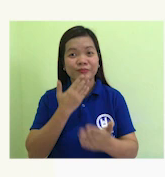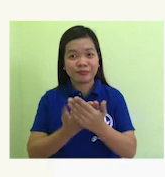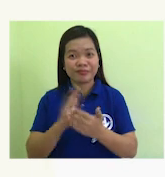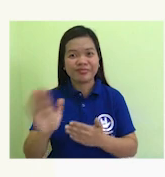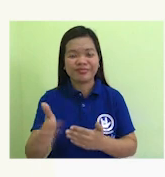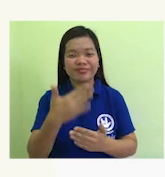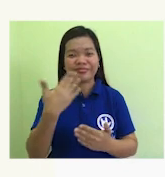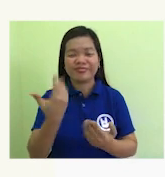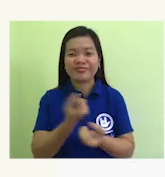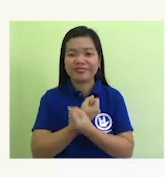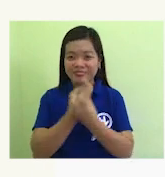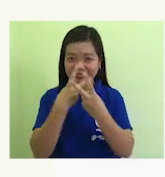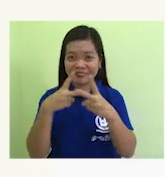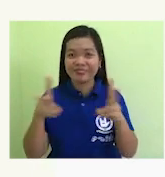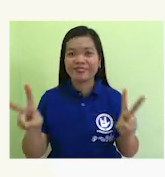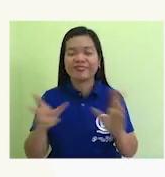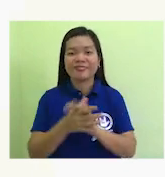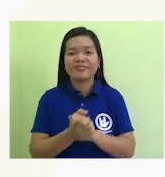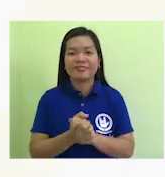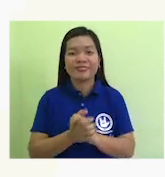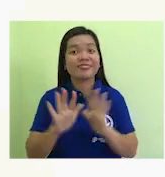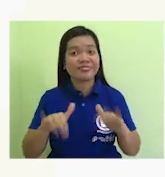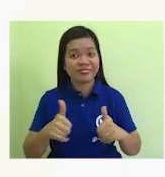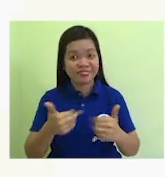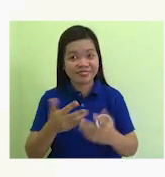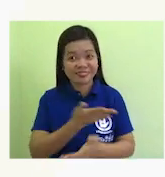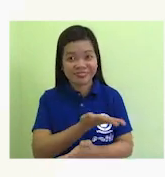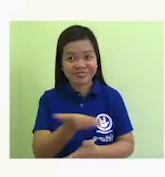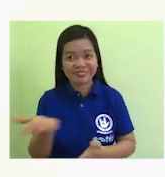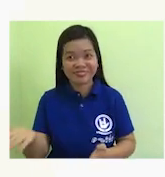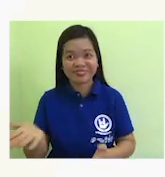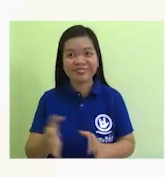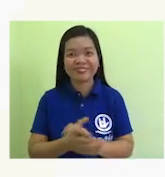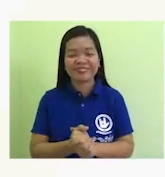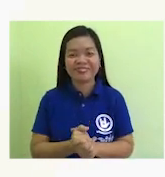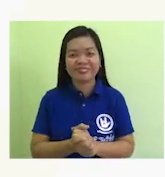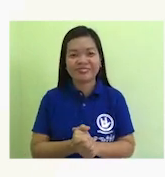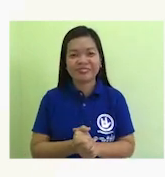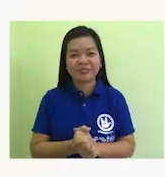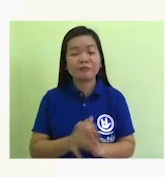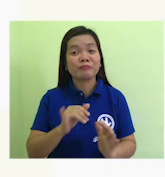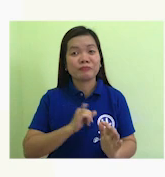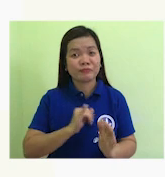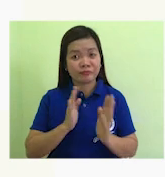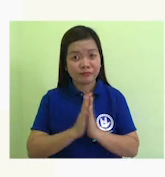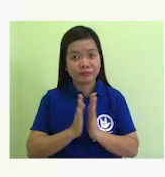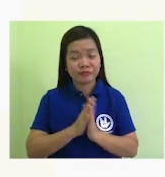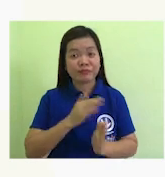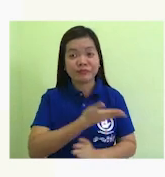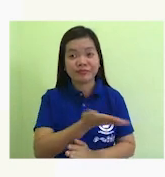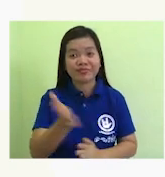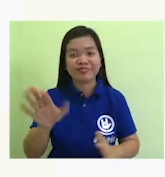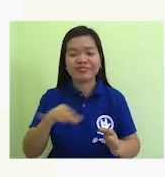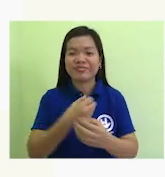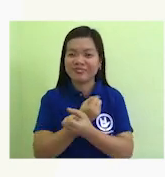Good morning, dear viewers. How are you? I pray for your wellness.